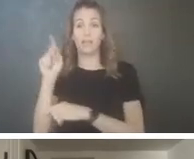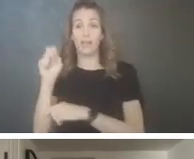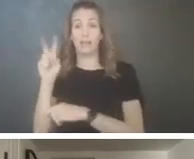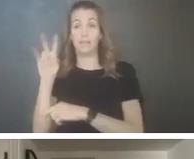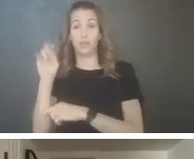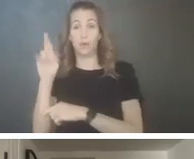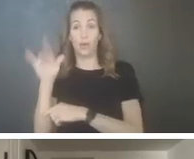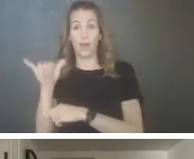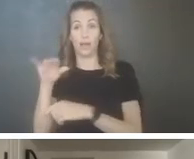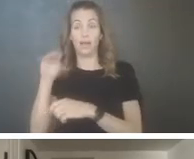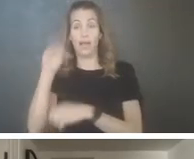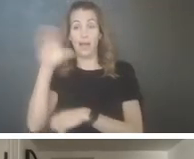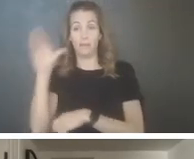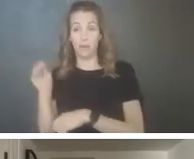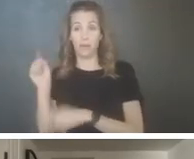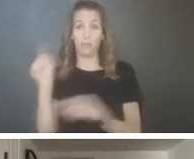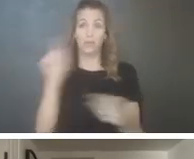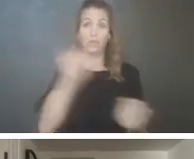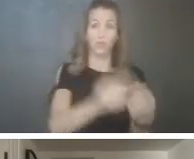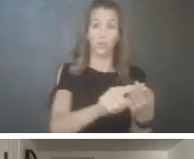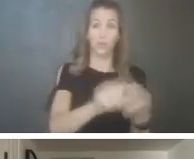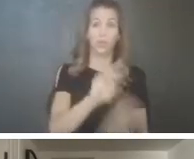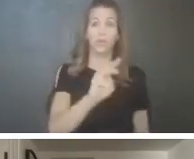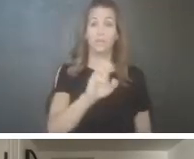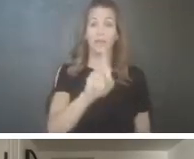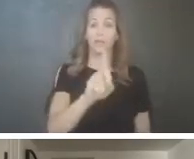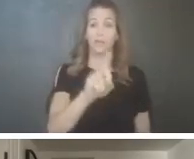Africa, to the Mediterranean Sea?